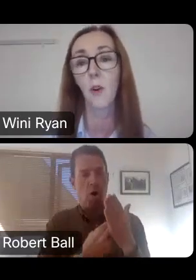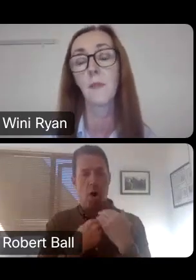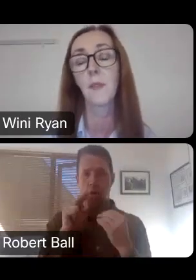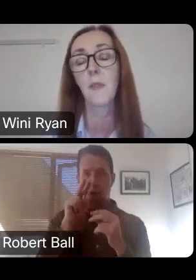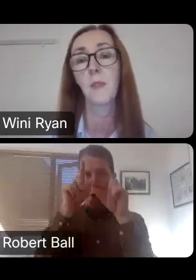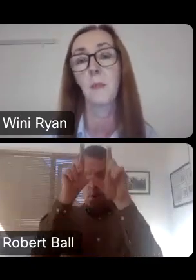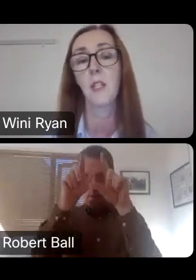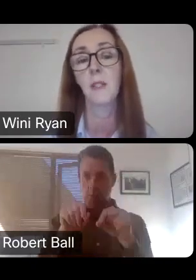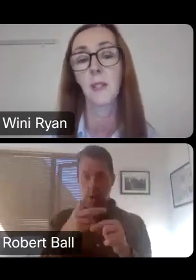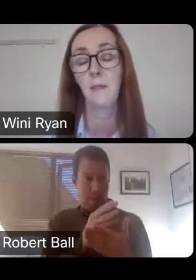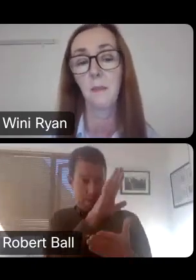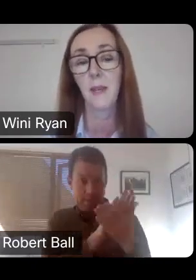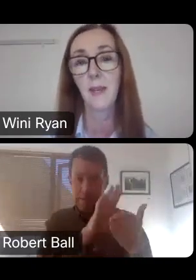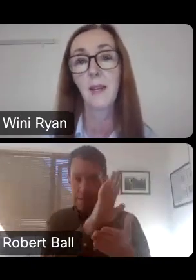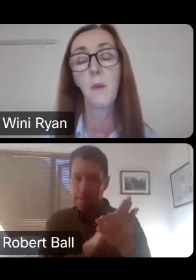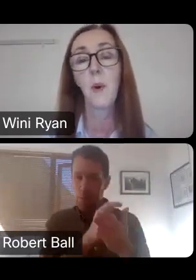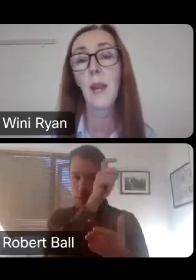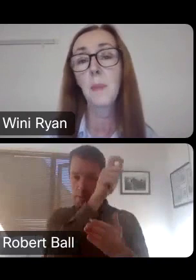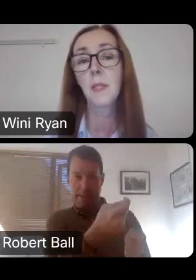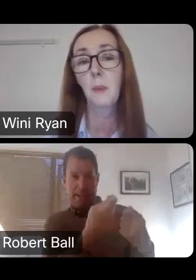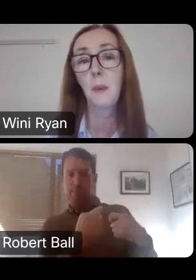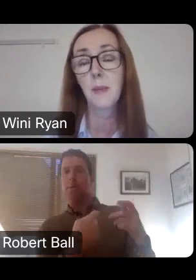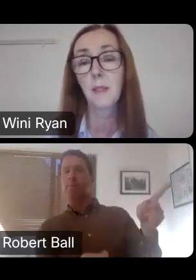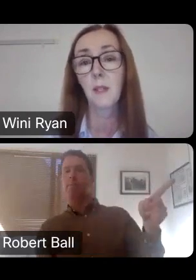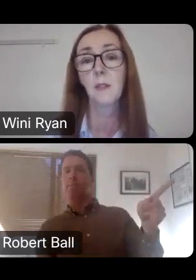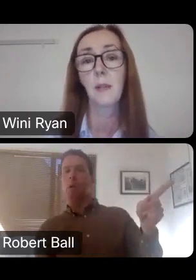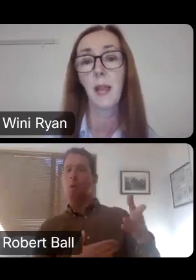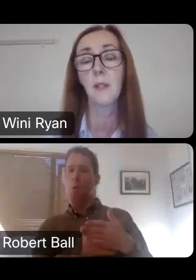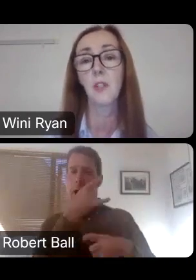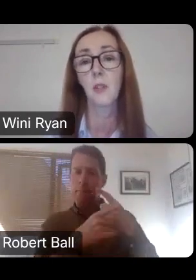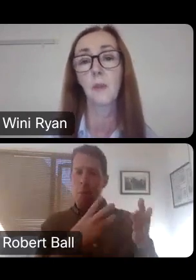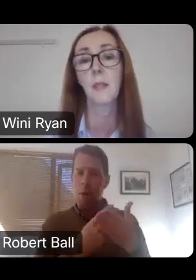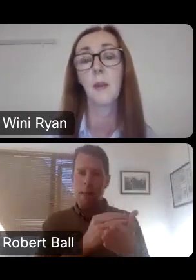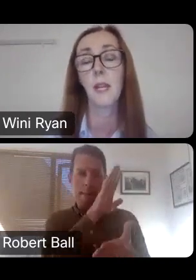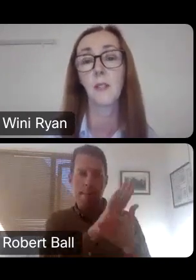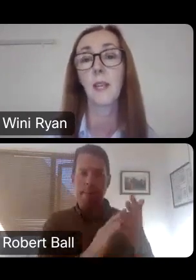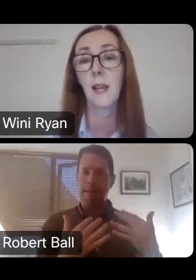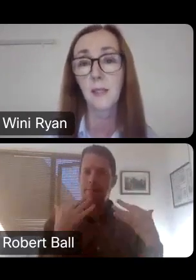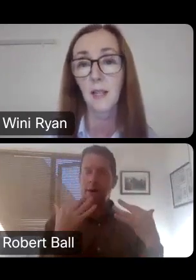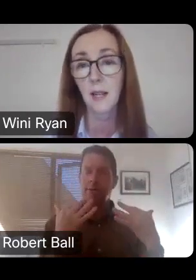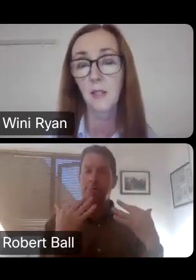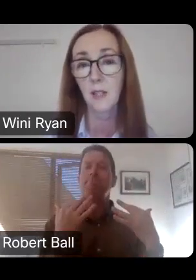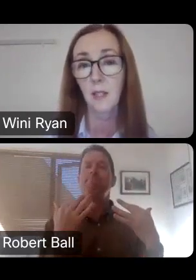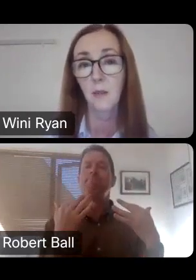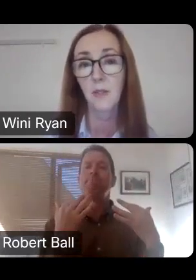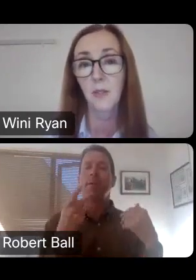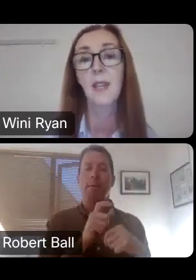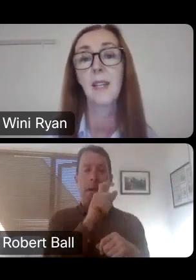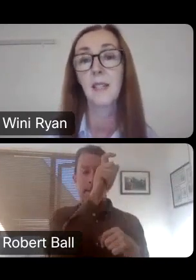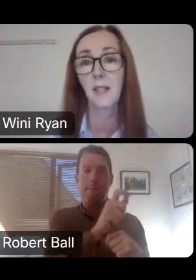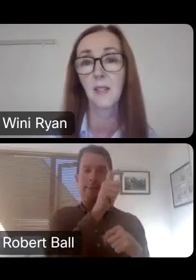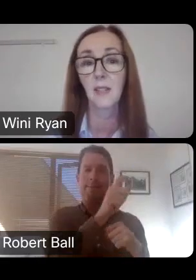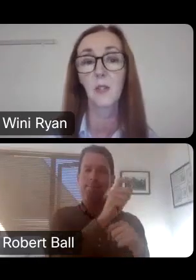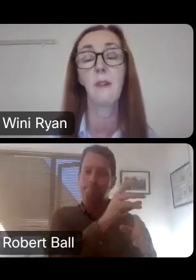miss all of the cues the patient is giving me. What happens when we miss cues? Well, the evidence shows that patients escalate the cues